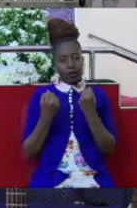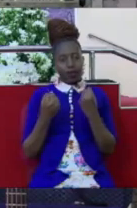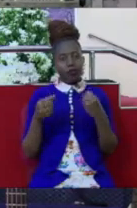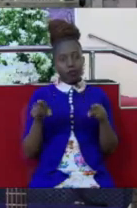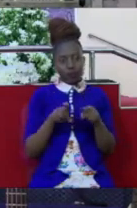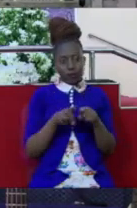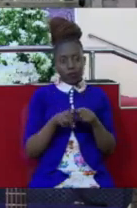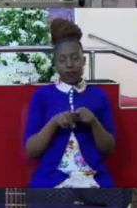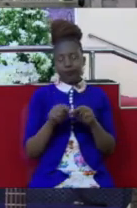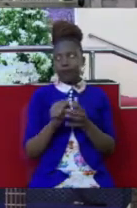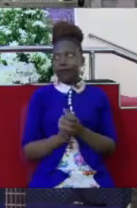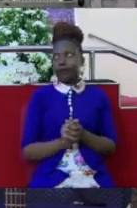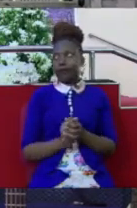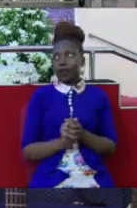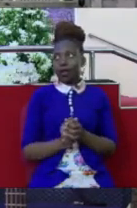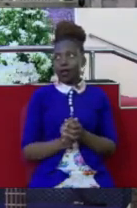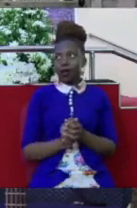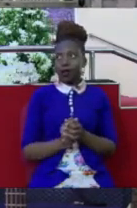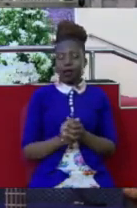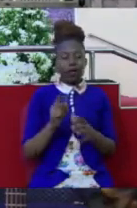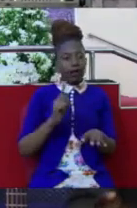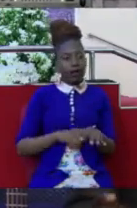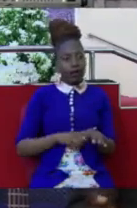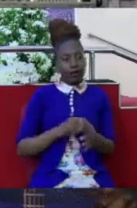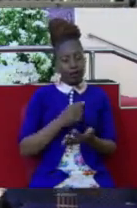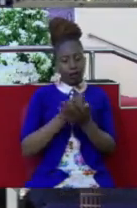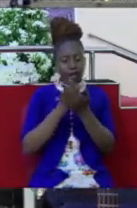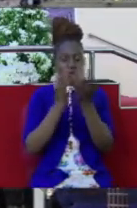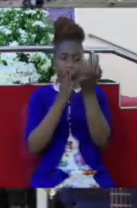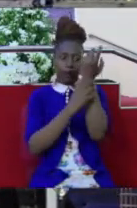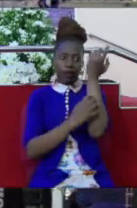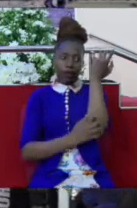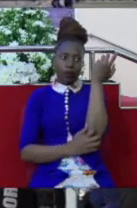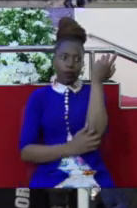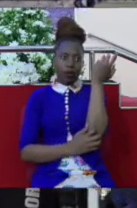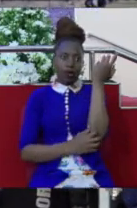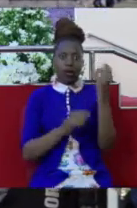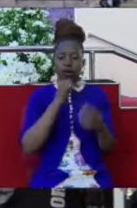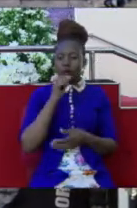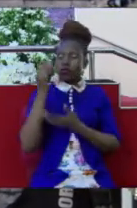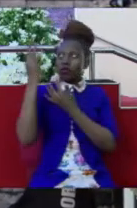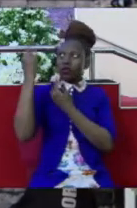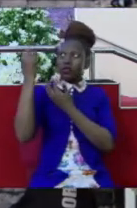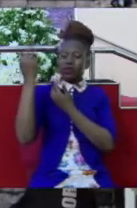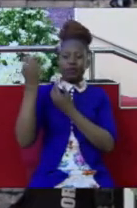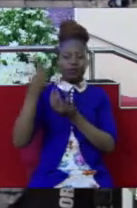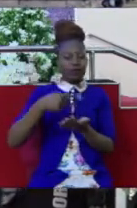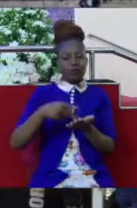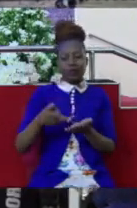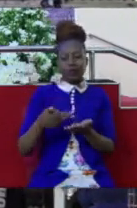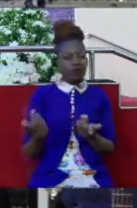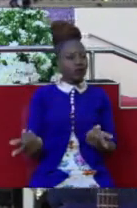Lending to the poor, ukipatia maskini, is not reciprocal. Hiyo sio ya kujirudishia, hapana. It is a